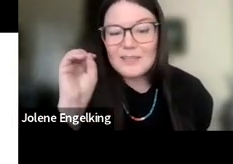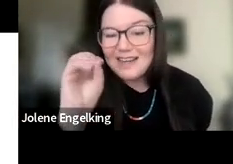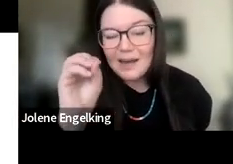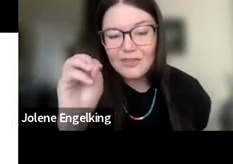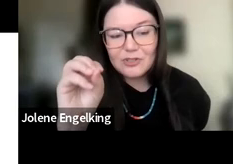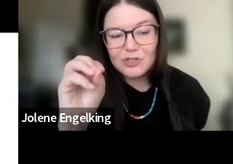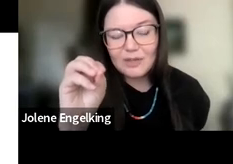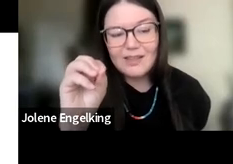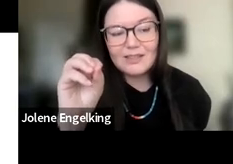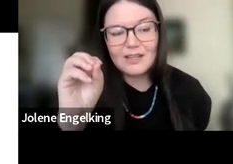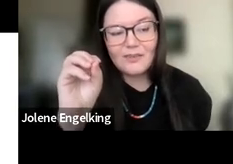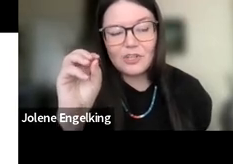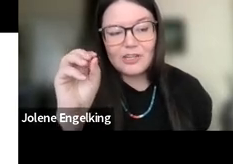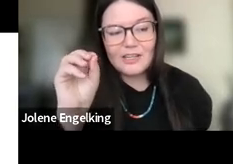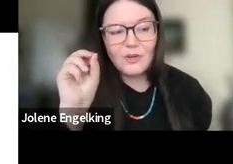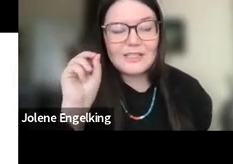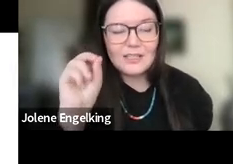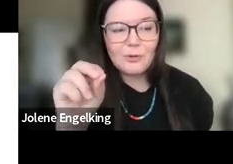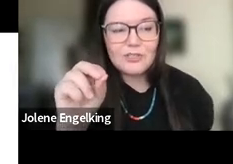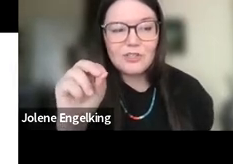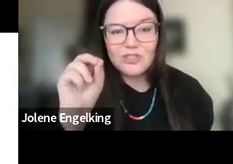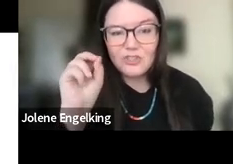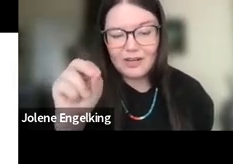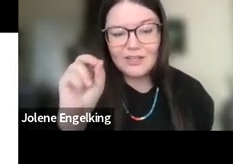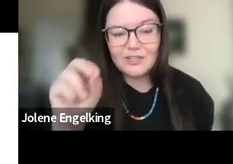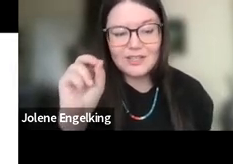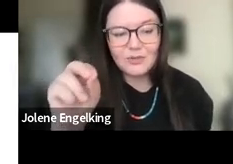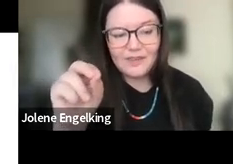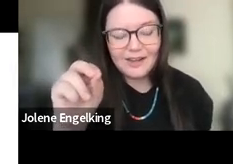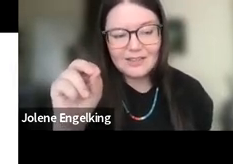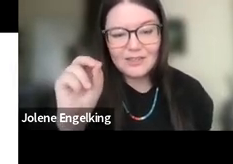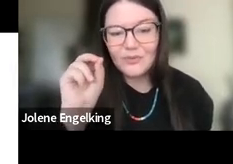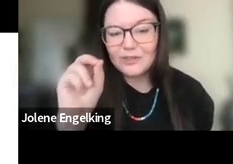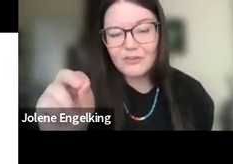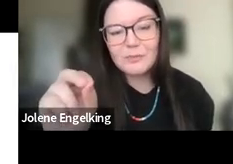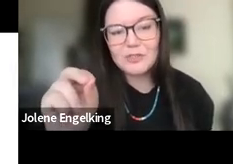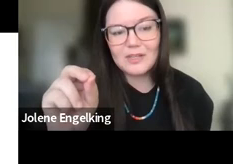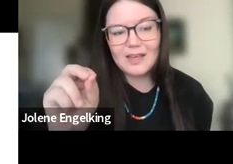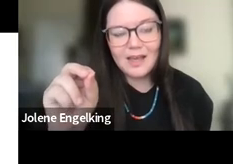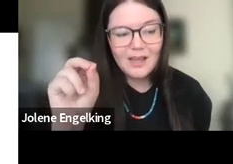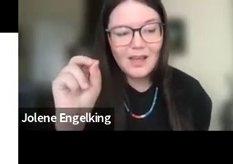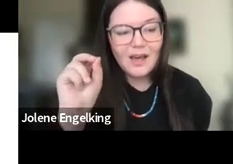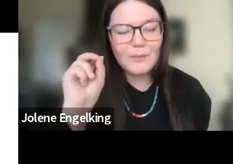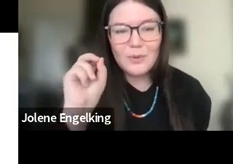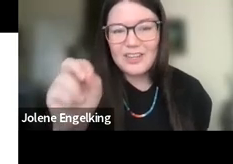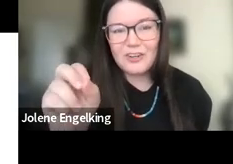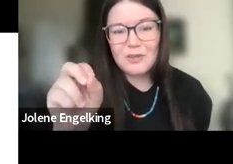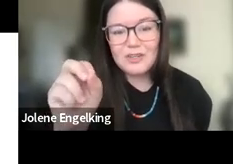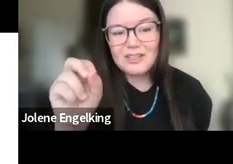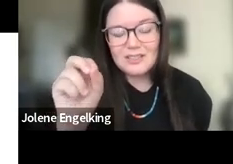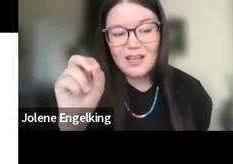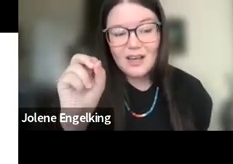sexual violence may not be their sole lens. And often you're getting, a single person who is trained on doing sexual violence and who feels comfortable doing that. But